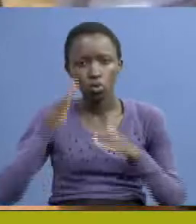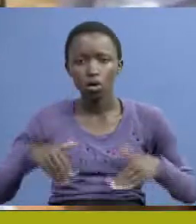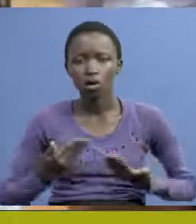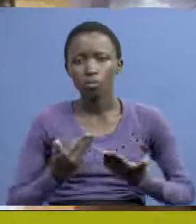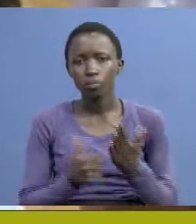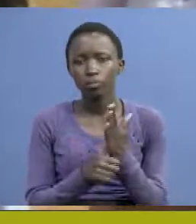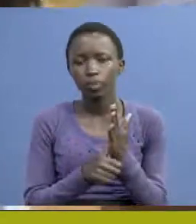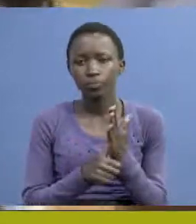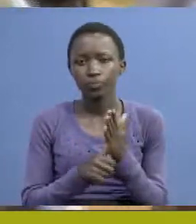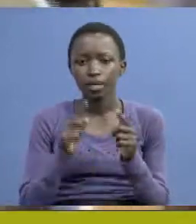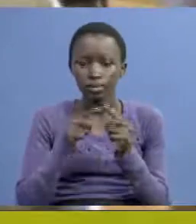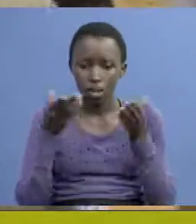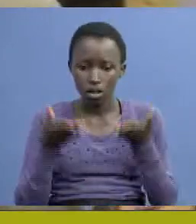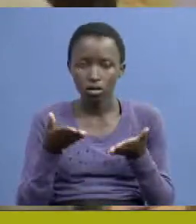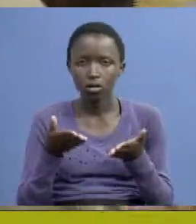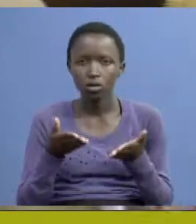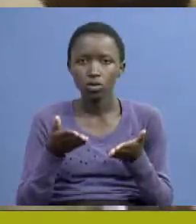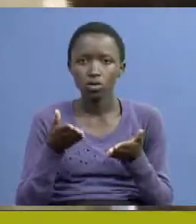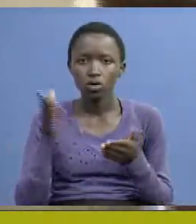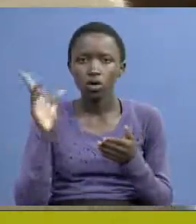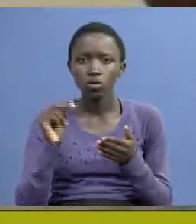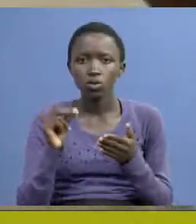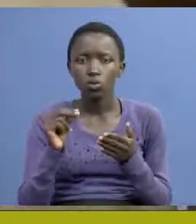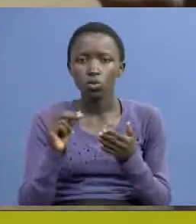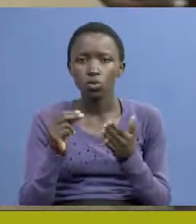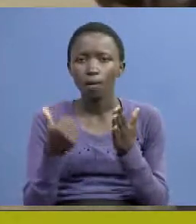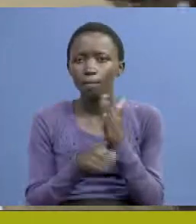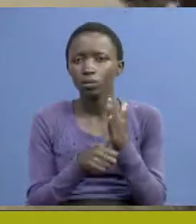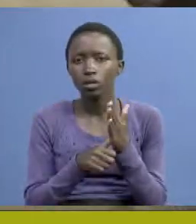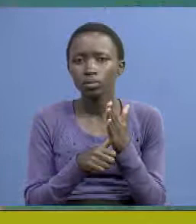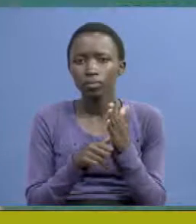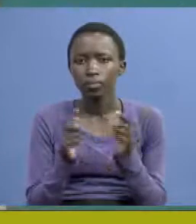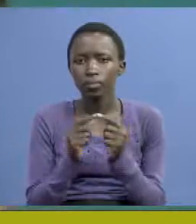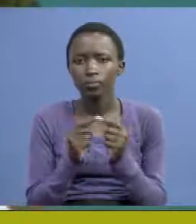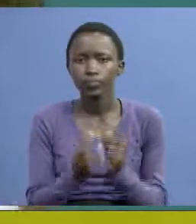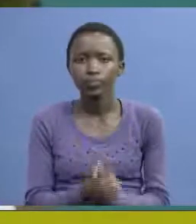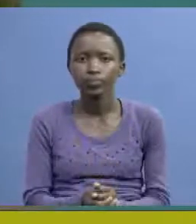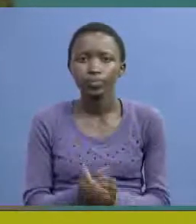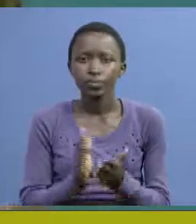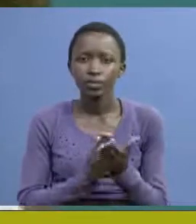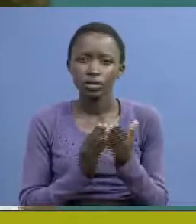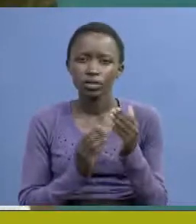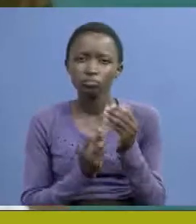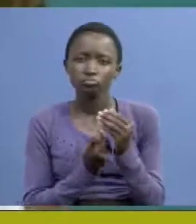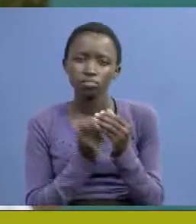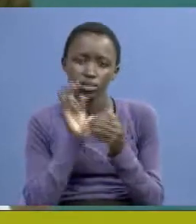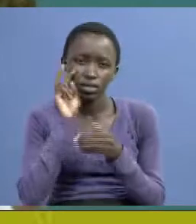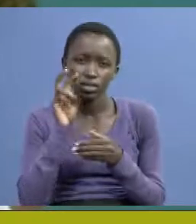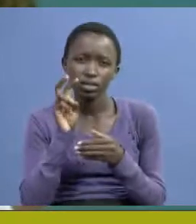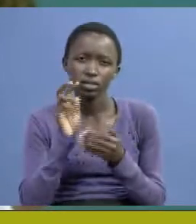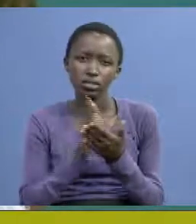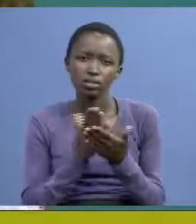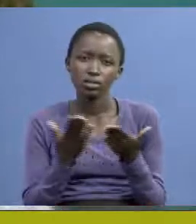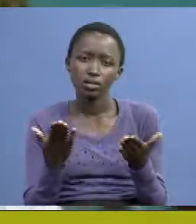jana. Hadi kufikia sasa hakuna matukio ya majeraha yameripotiwa. Somehow it's appearing that it was